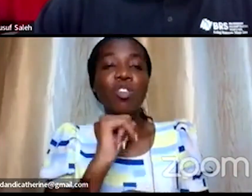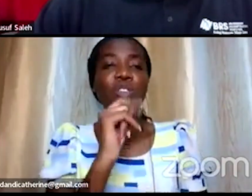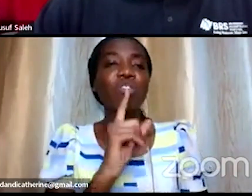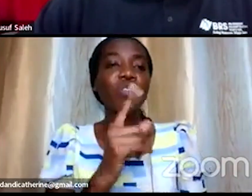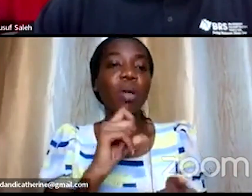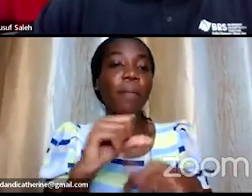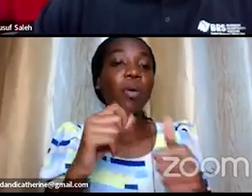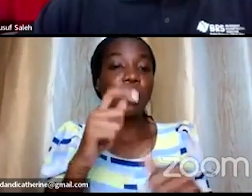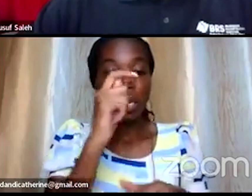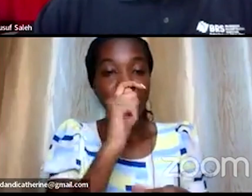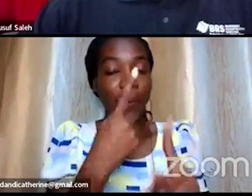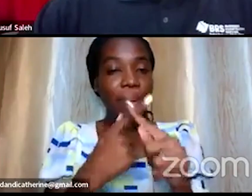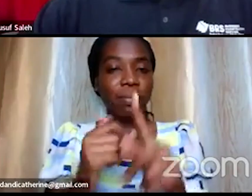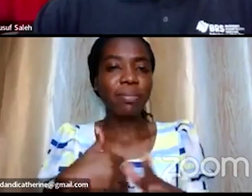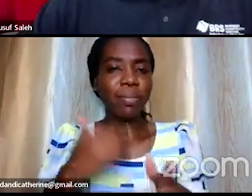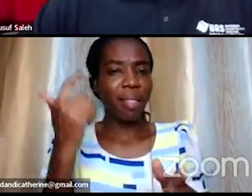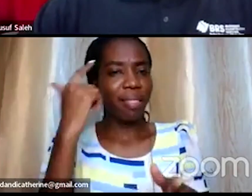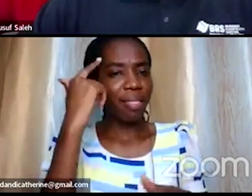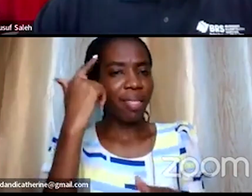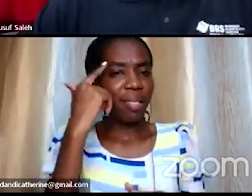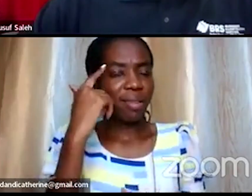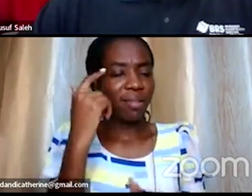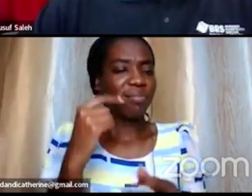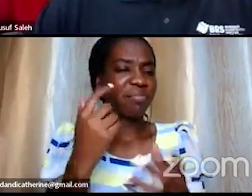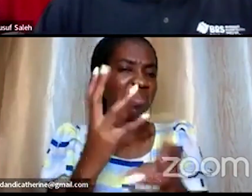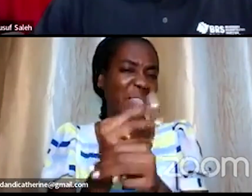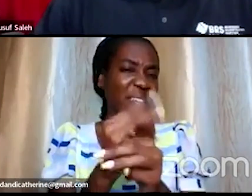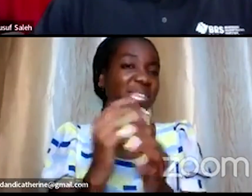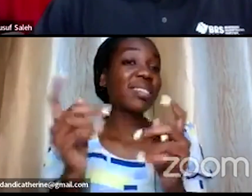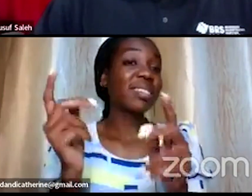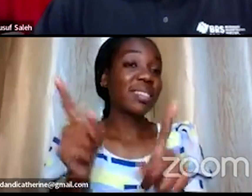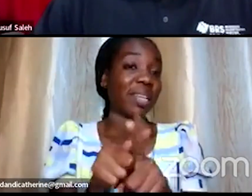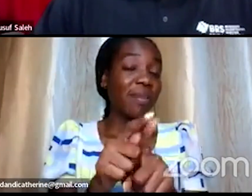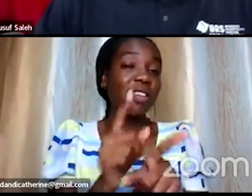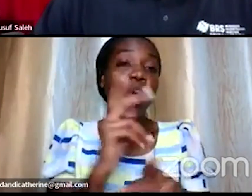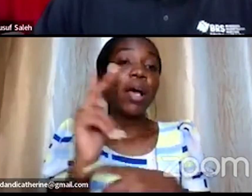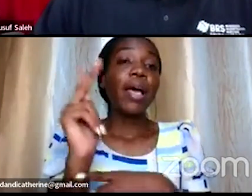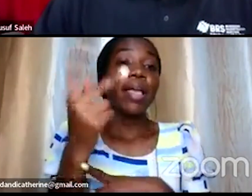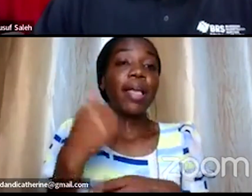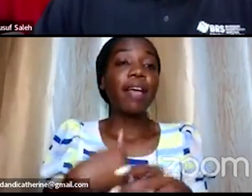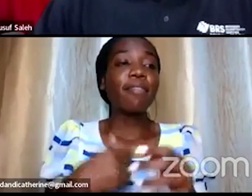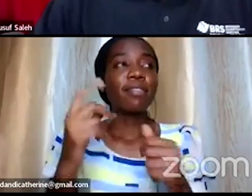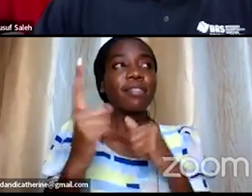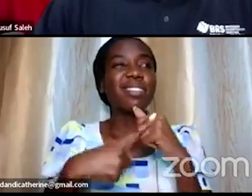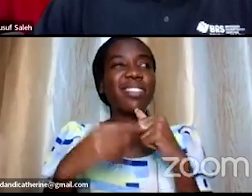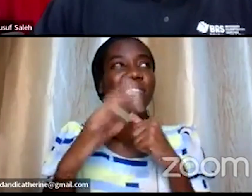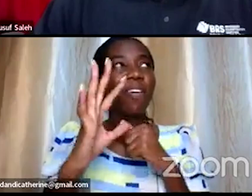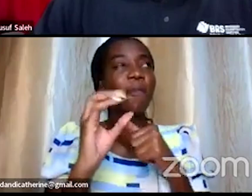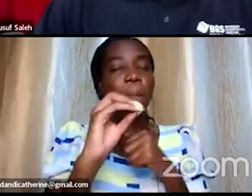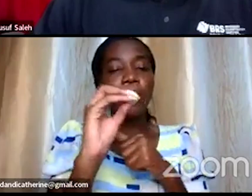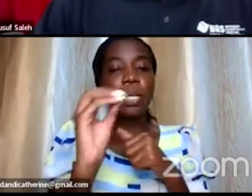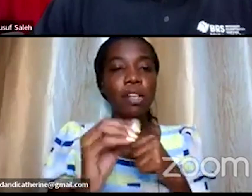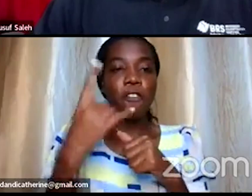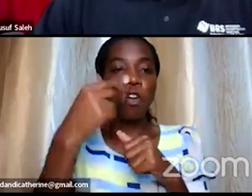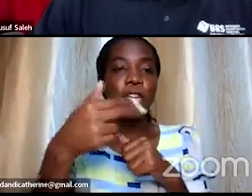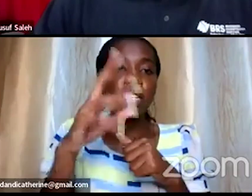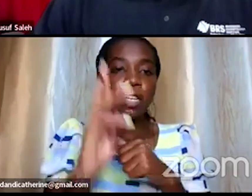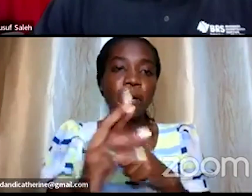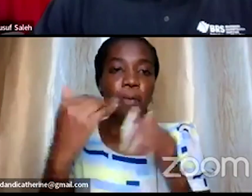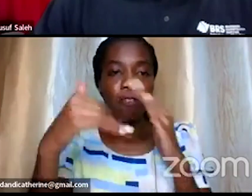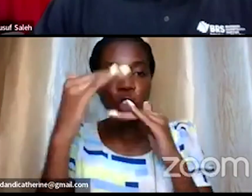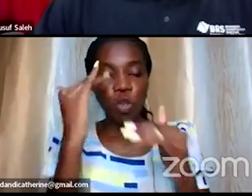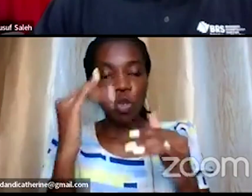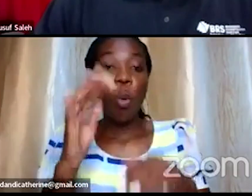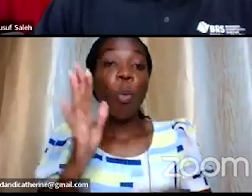Tanzania, but I think statistics may be the same. In Kenya, we have 65% of HR professionals are